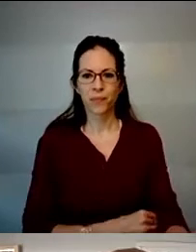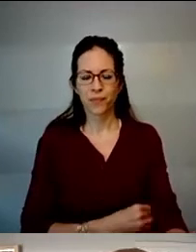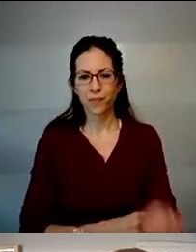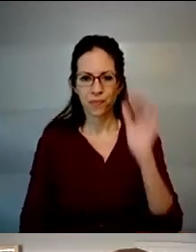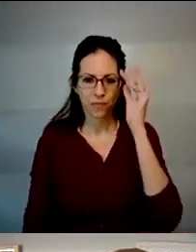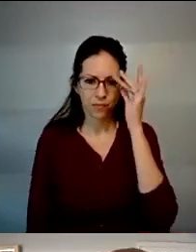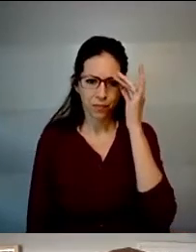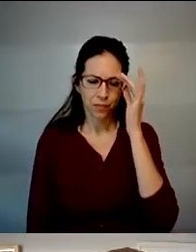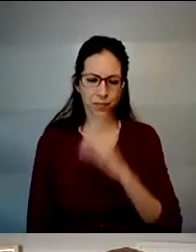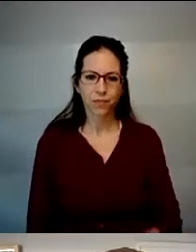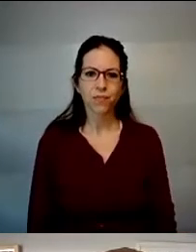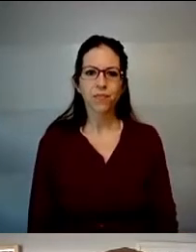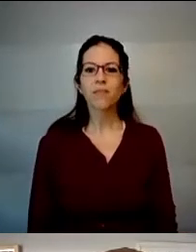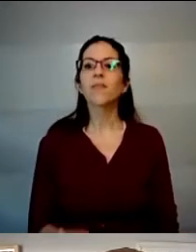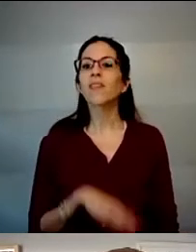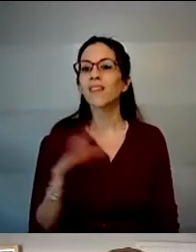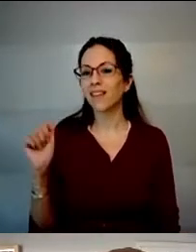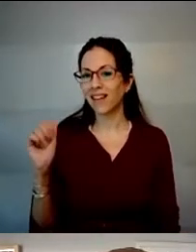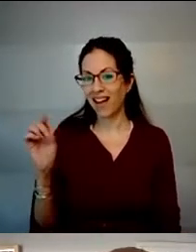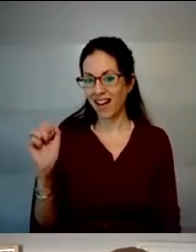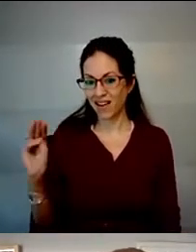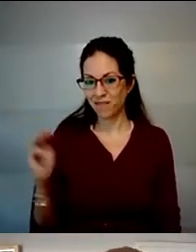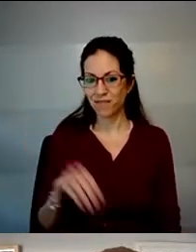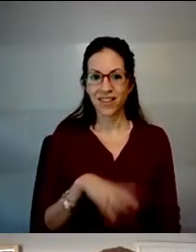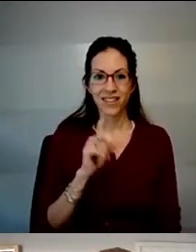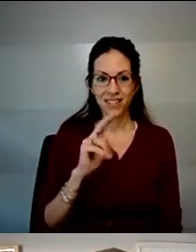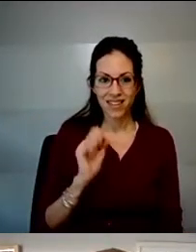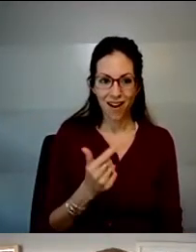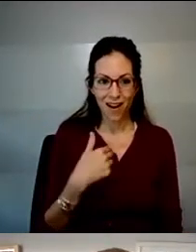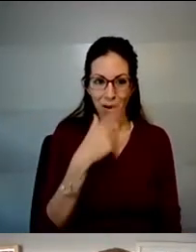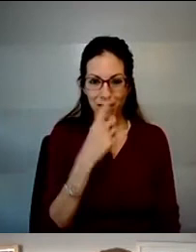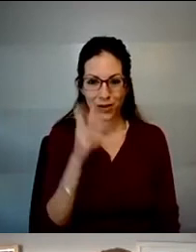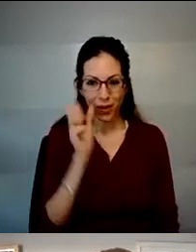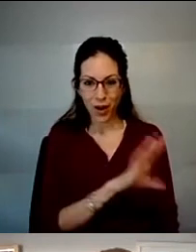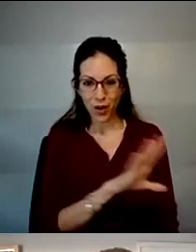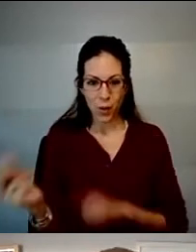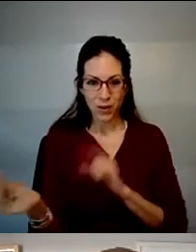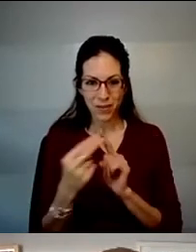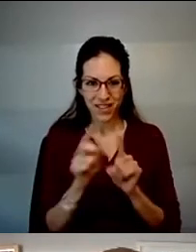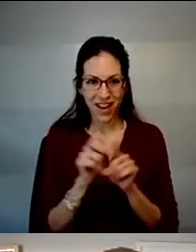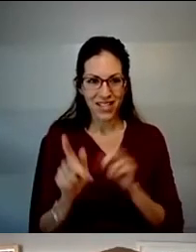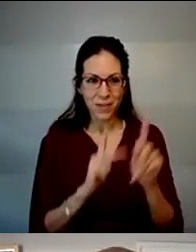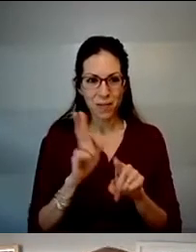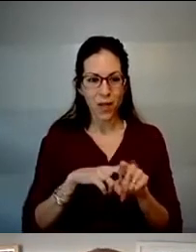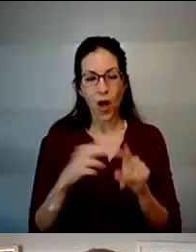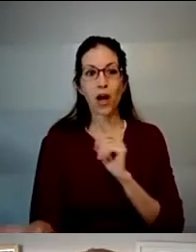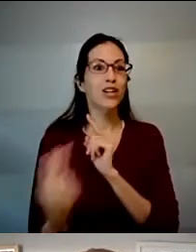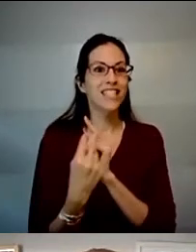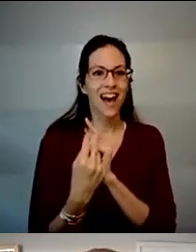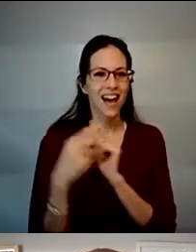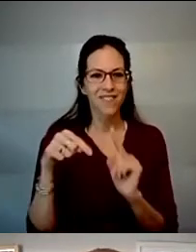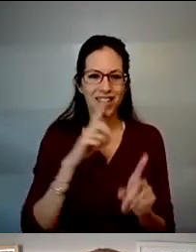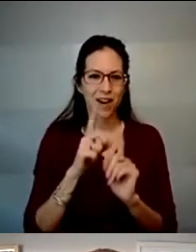Yeah. Well, you know, Adam and Doug, I am interested in hearing your perspectives as the folks on the sort of other side of this conversation, you know,